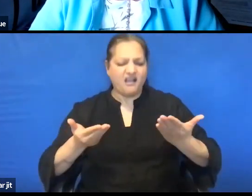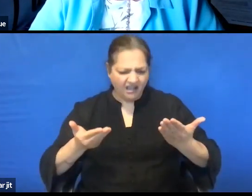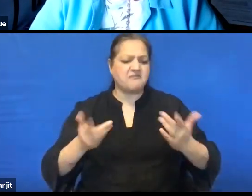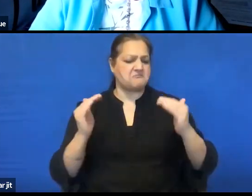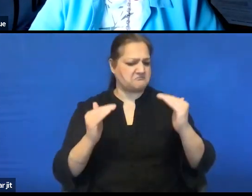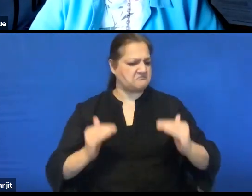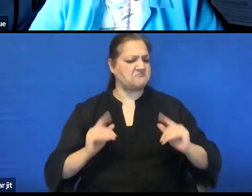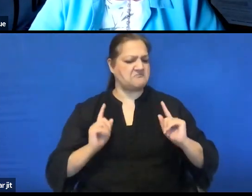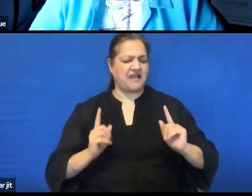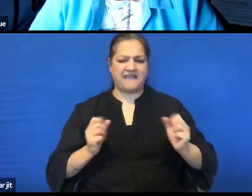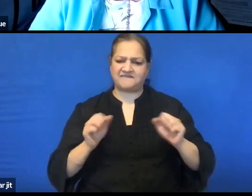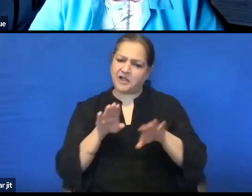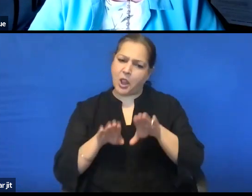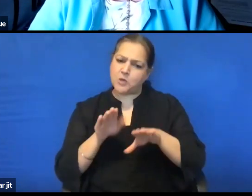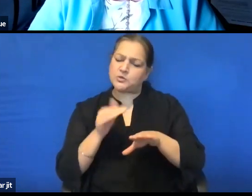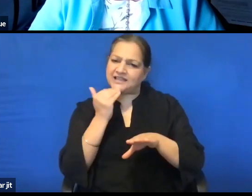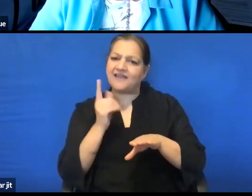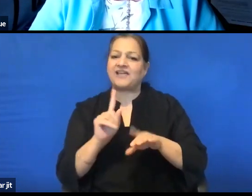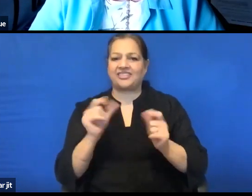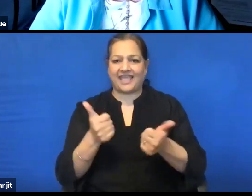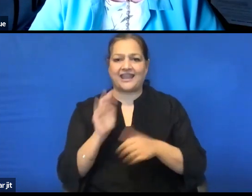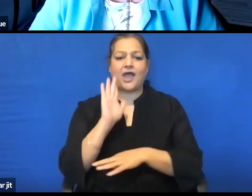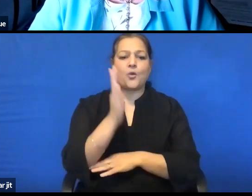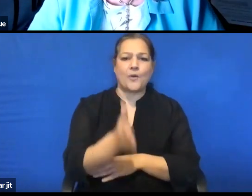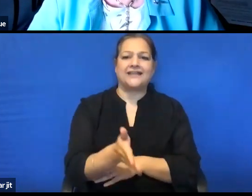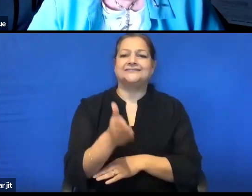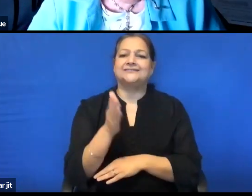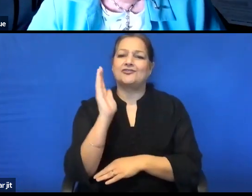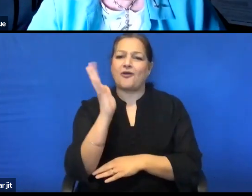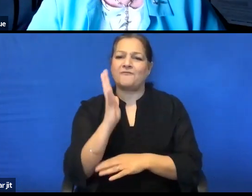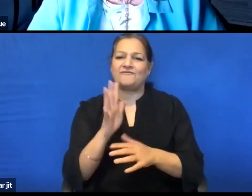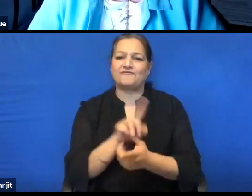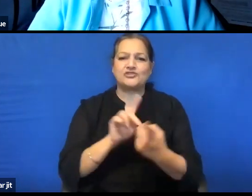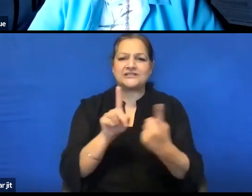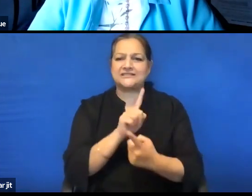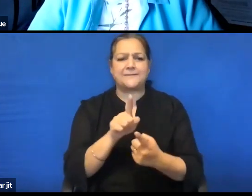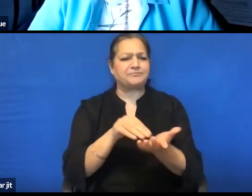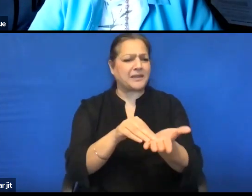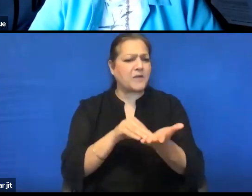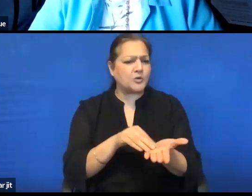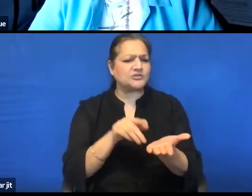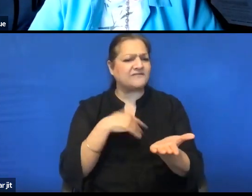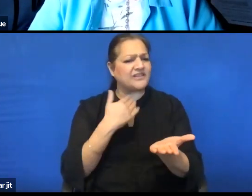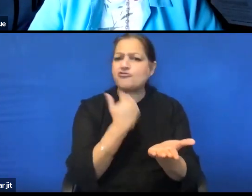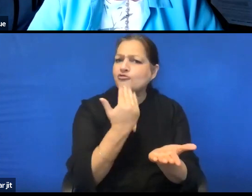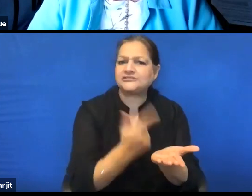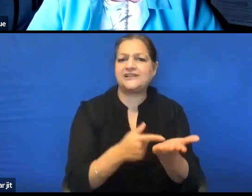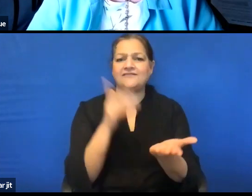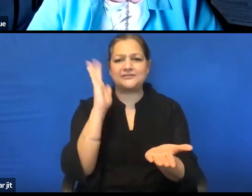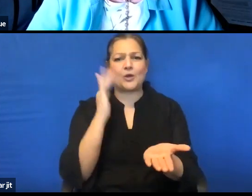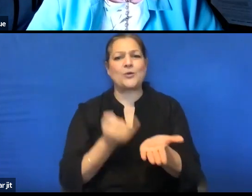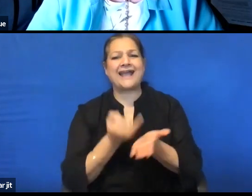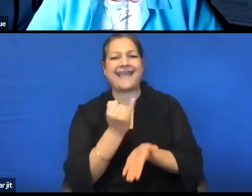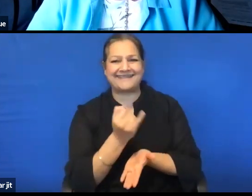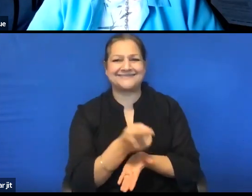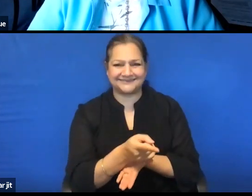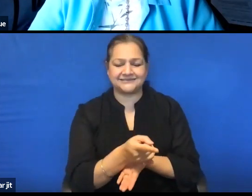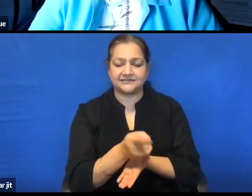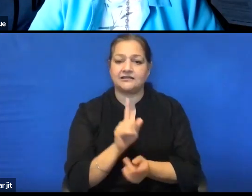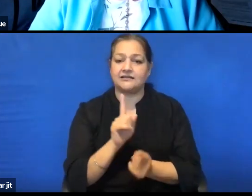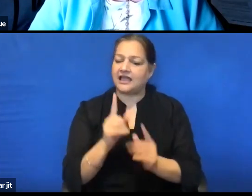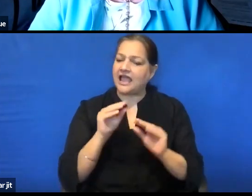remember coming to conference and speaking against a motion because I didn't feel it went far enough. Education for me is a